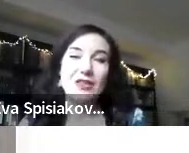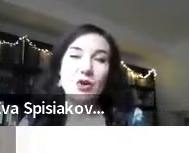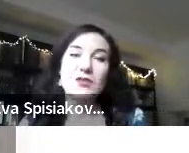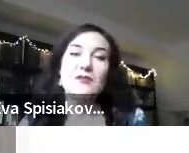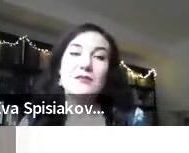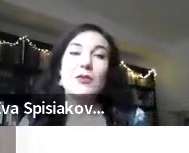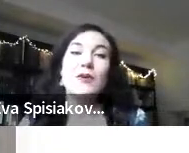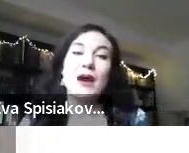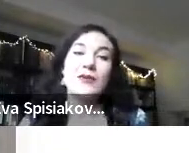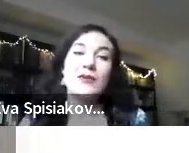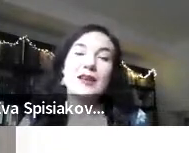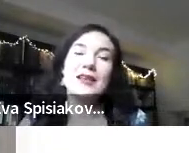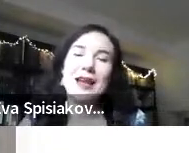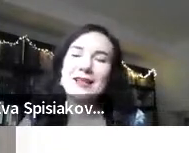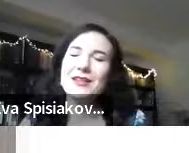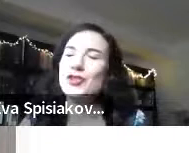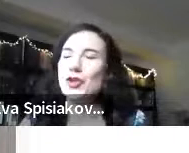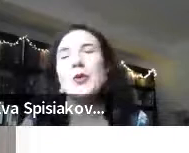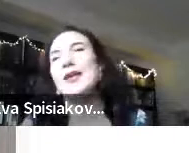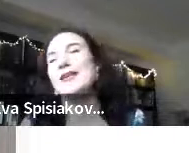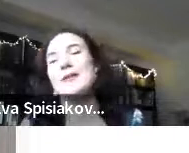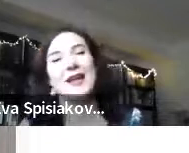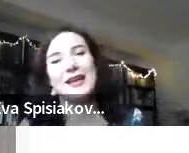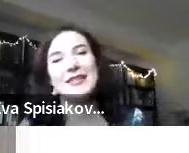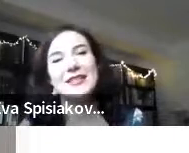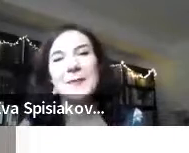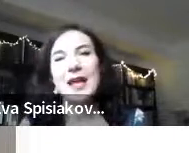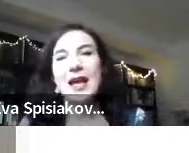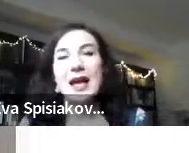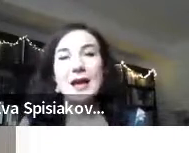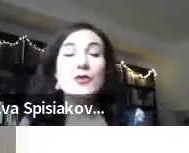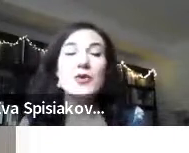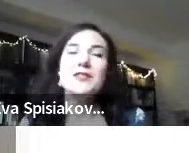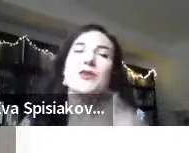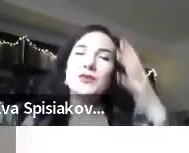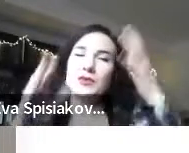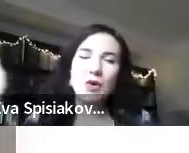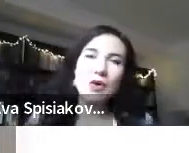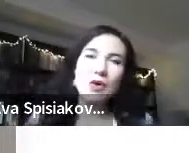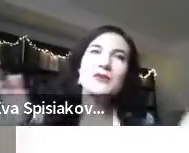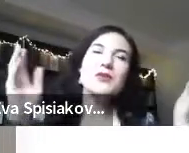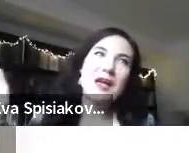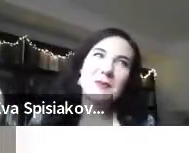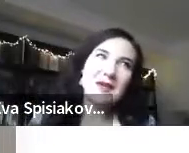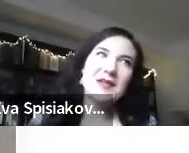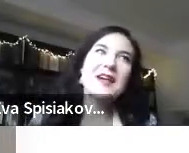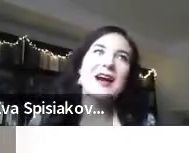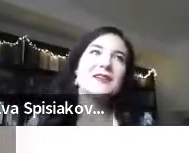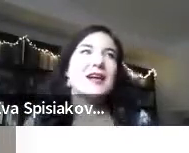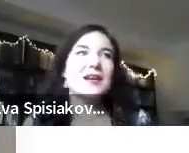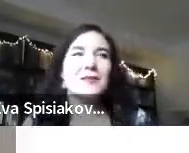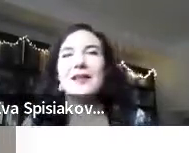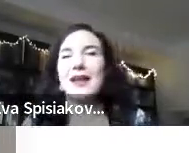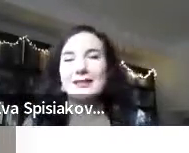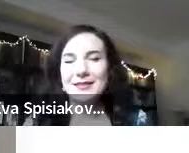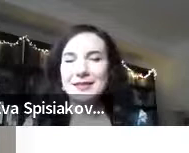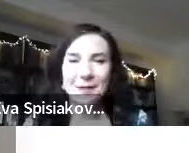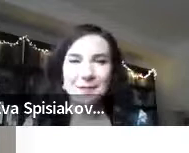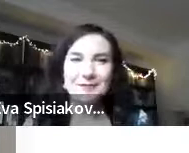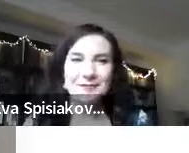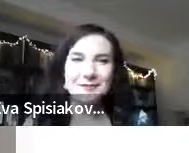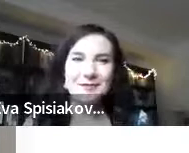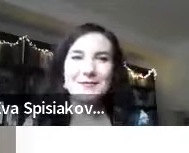headline and not talk about inhalers choking the planet. Of course, not all newspapers are terrible